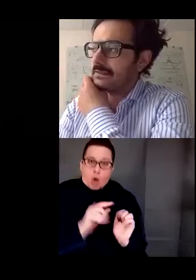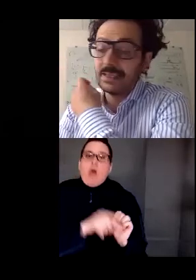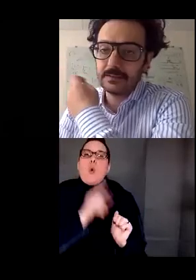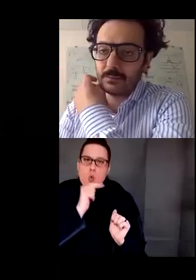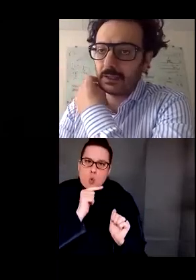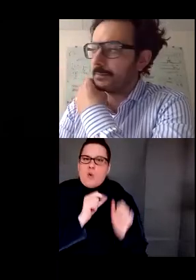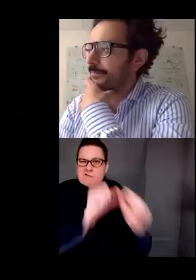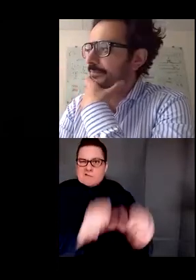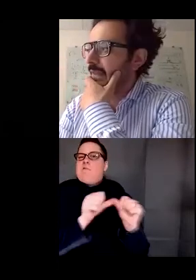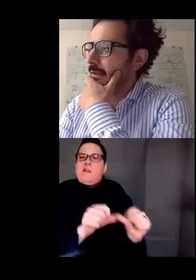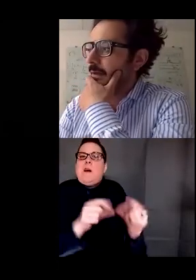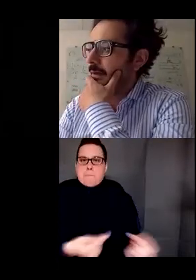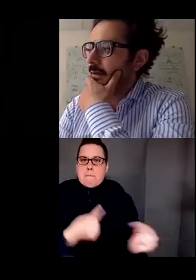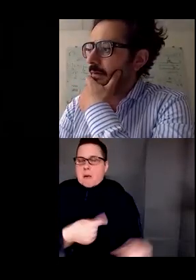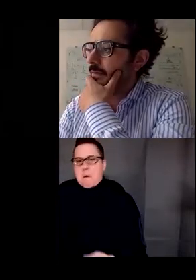ultimately stayed in pain.